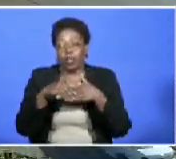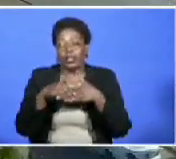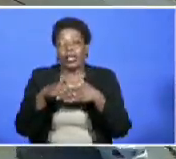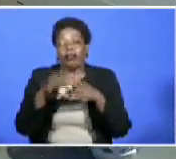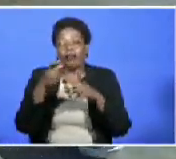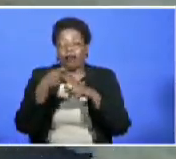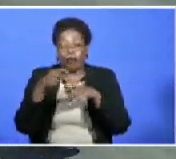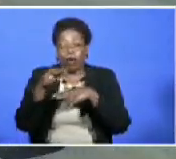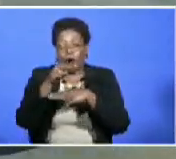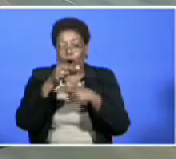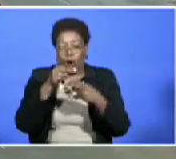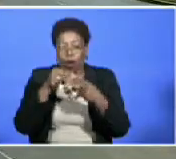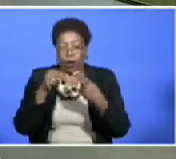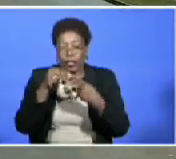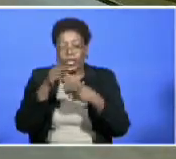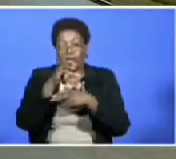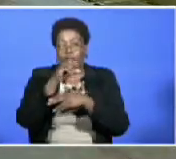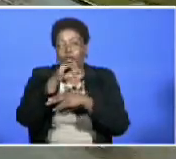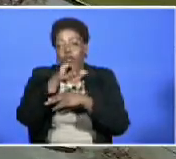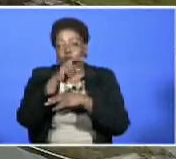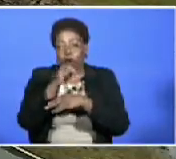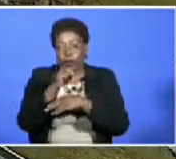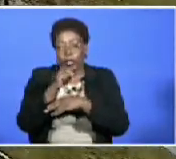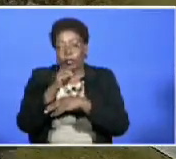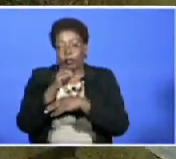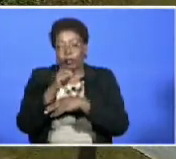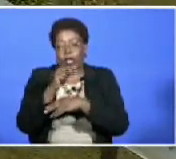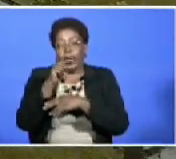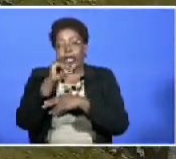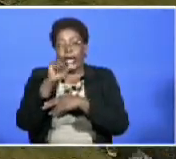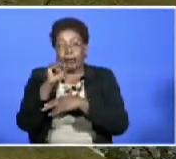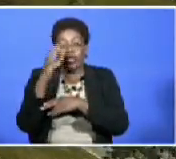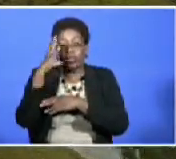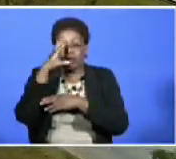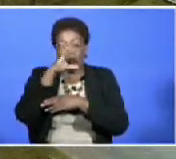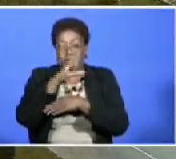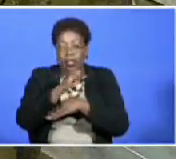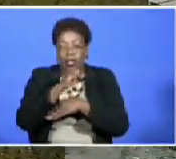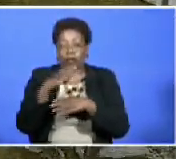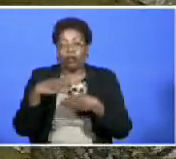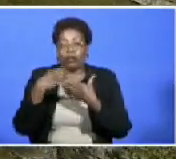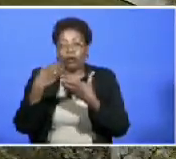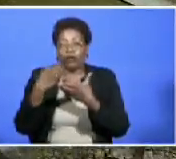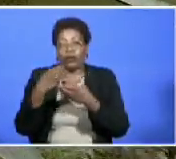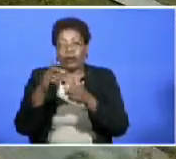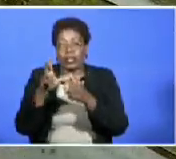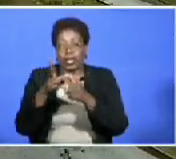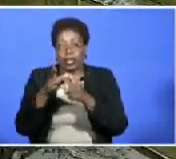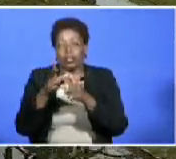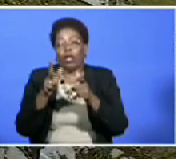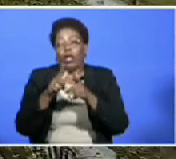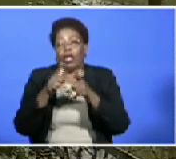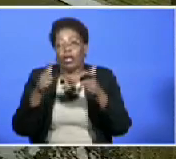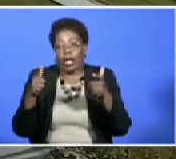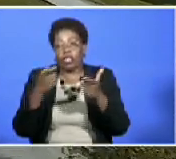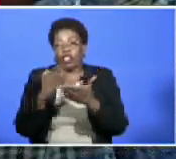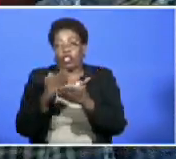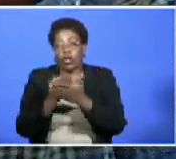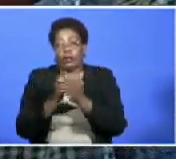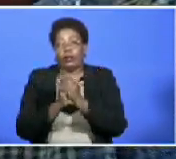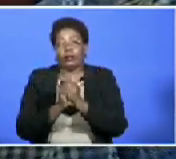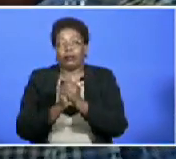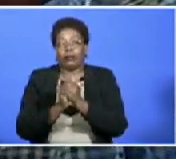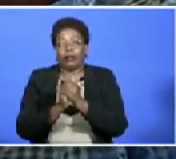Hurricane Dorian in September, NIB is missing contributions from the country's second and third largest economies. Two of our